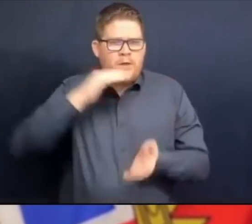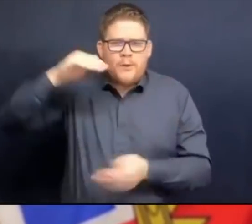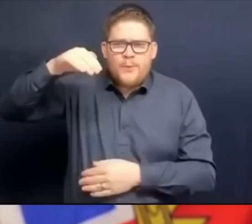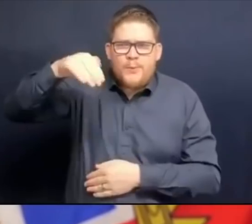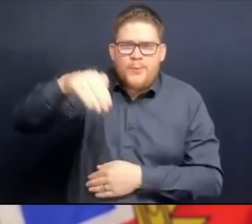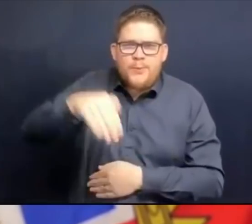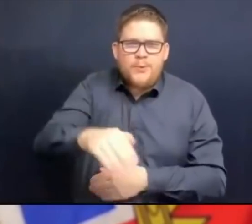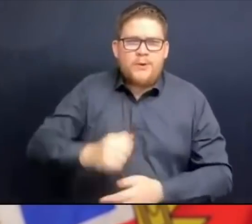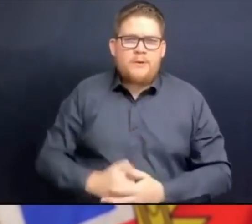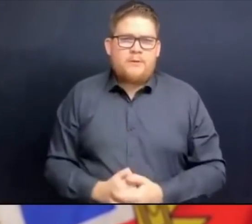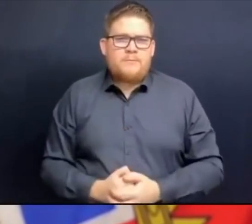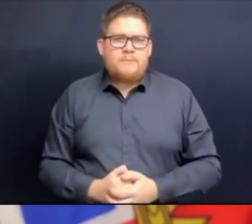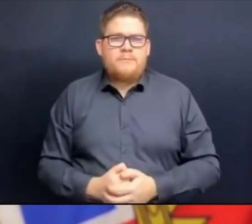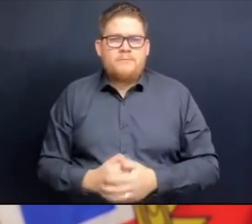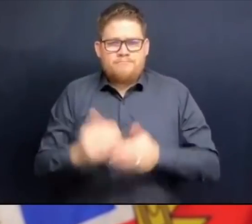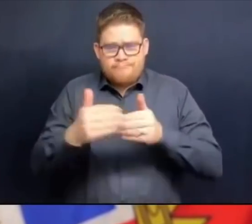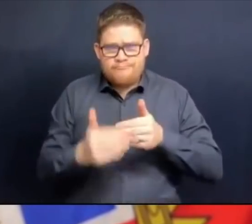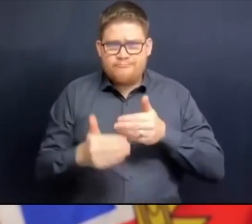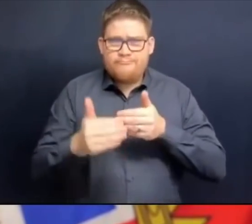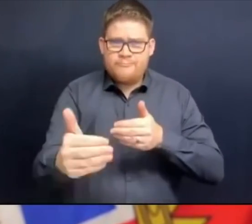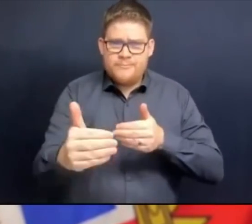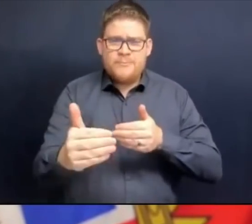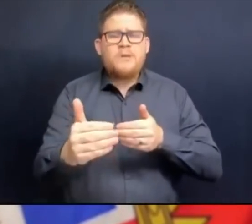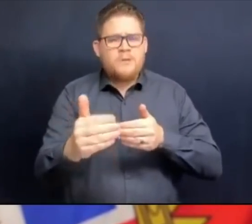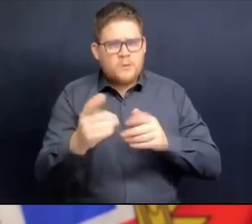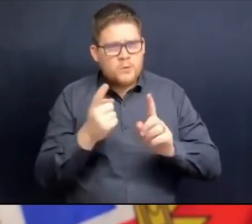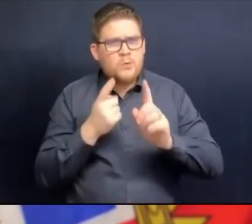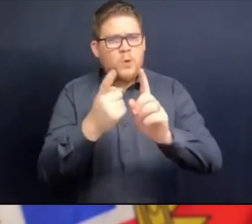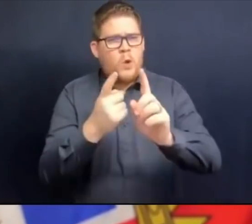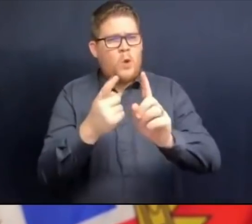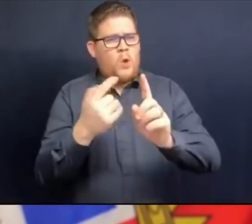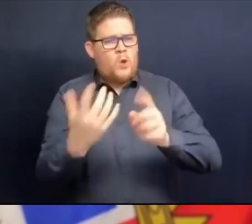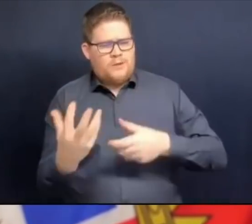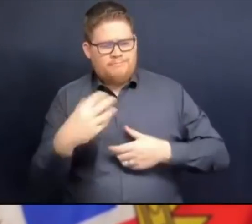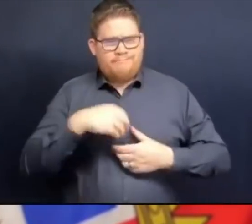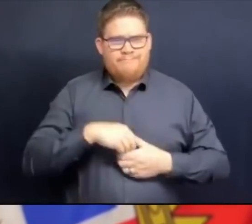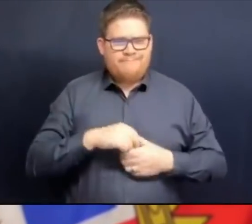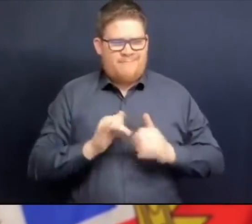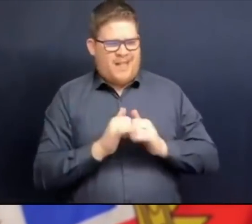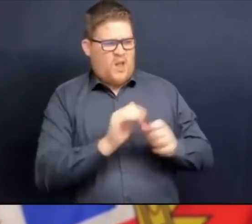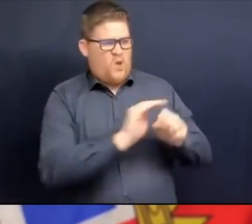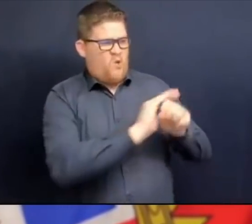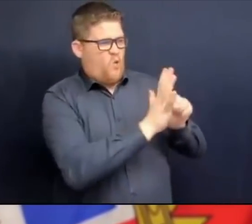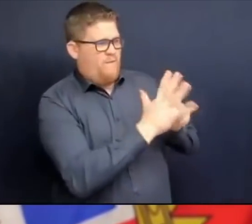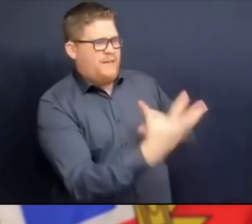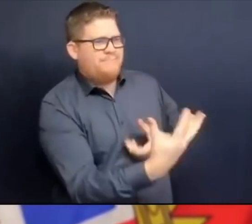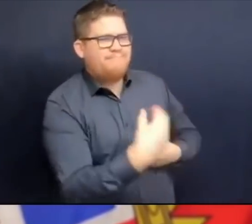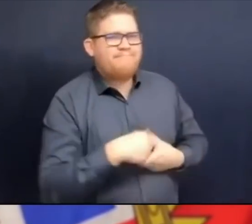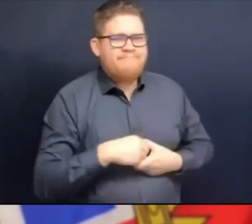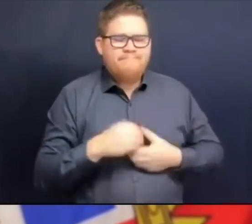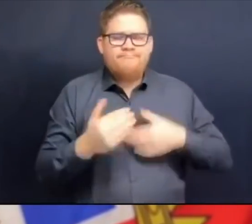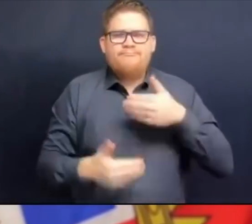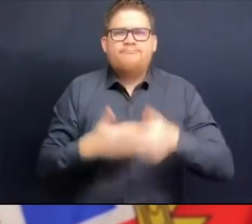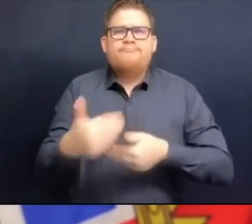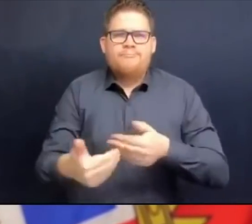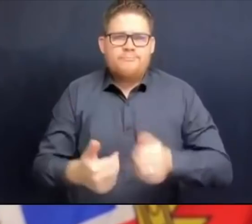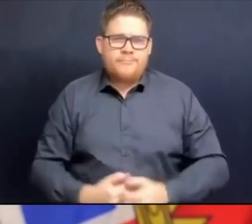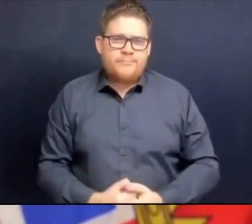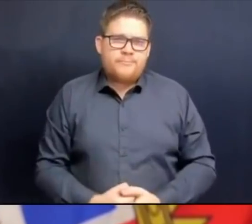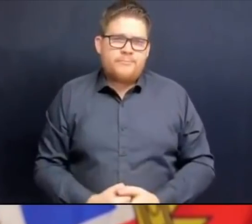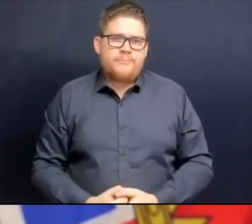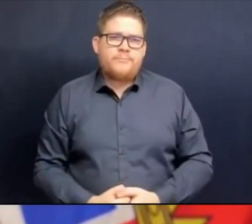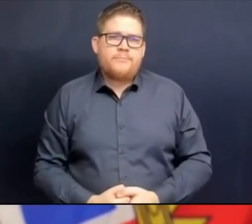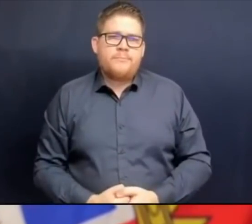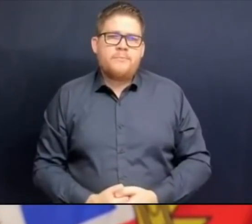management strategy. We're working through the details of this, following every day what we are seeing in our hospitals, what we're seeing in